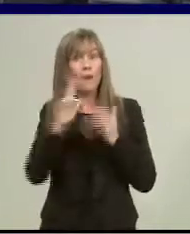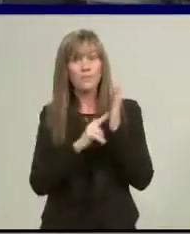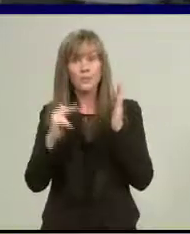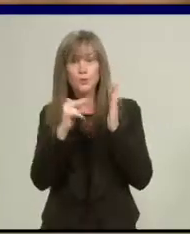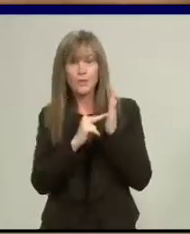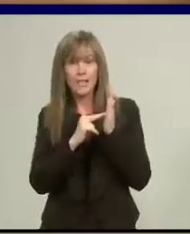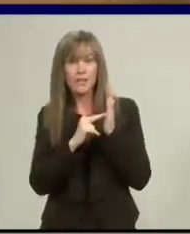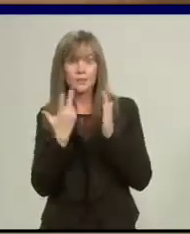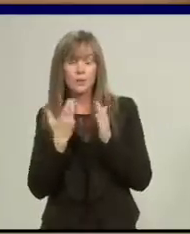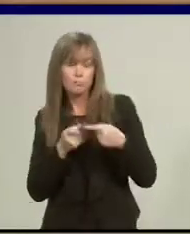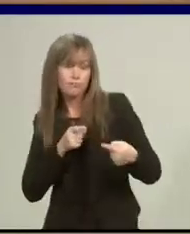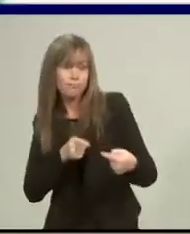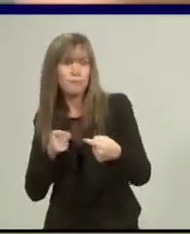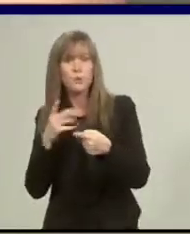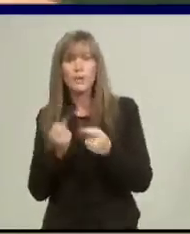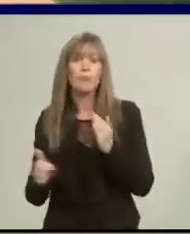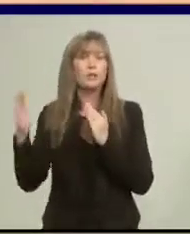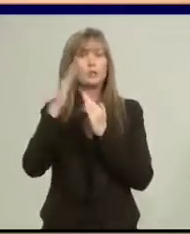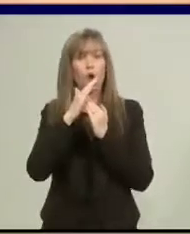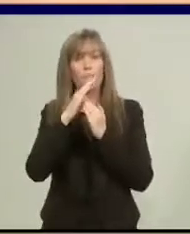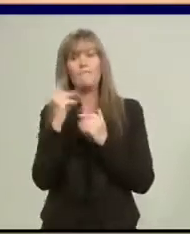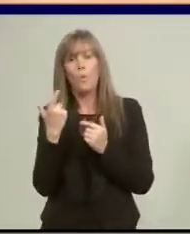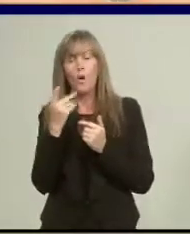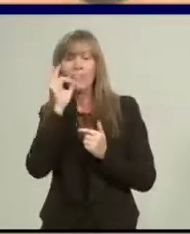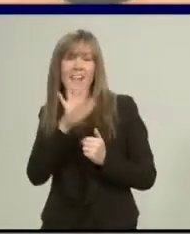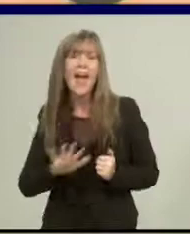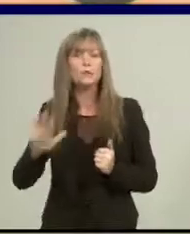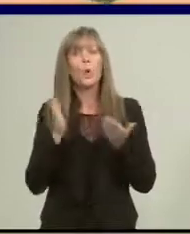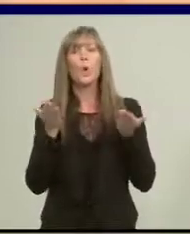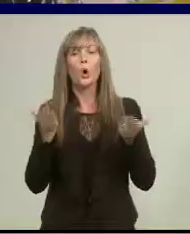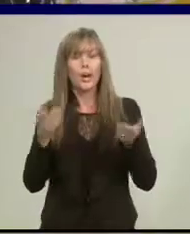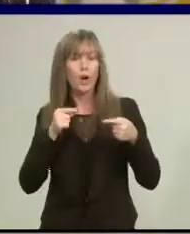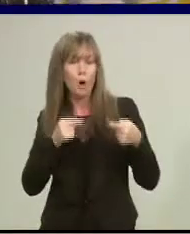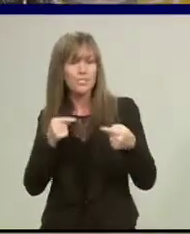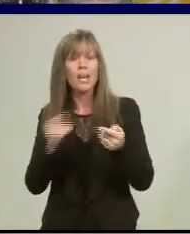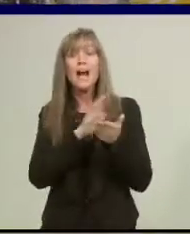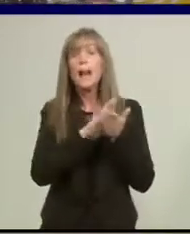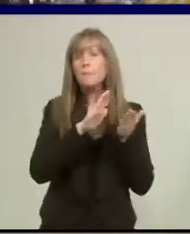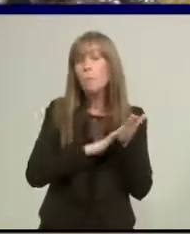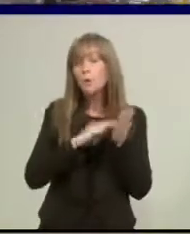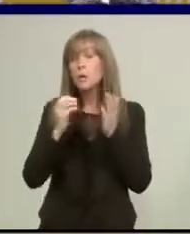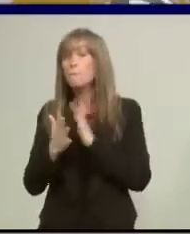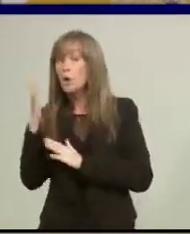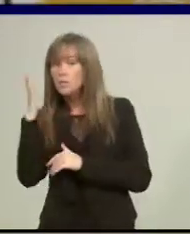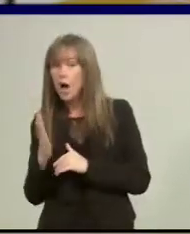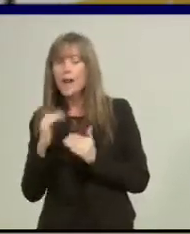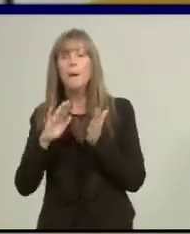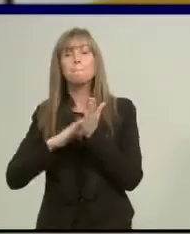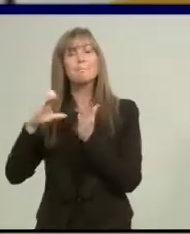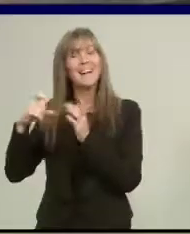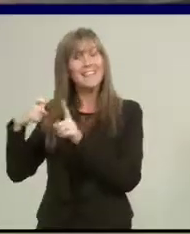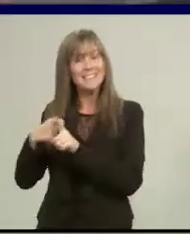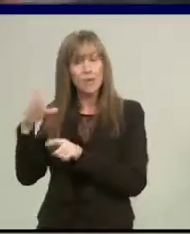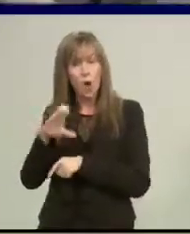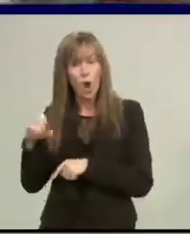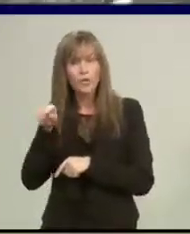chance to take out the top prize of a national cooking competition. Hillmorton, Burnside and Mackenzie College are each vying